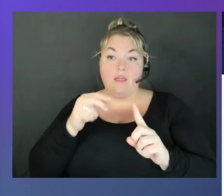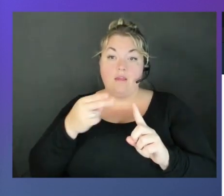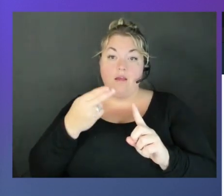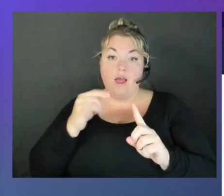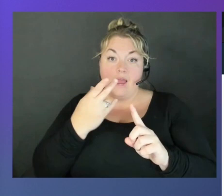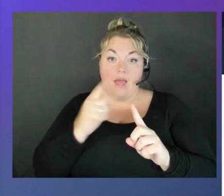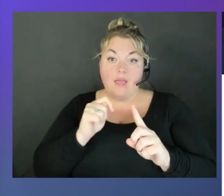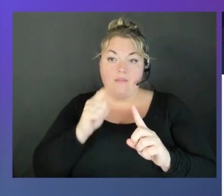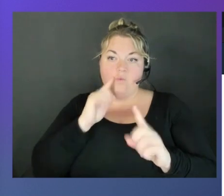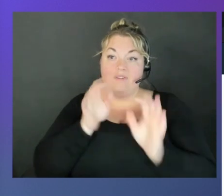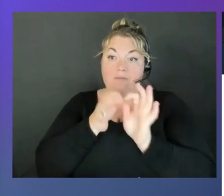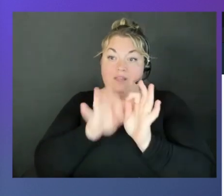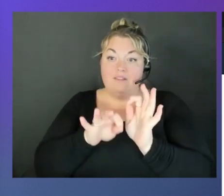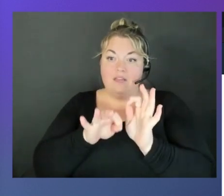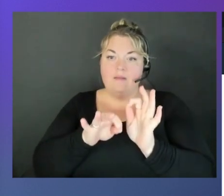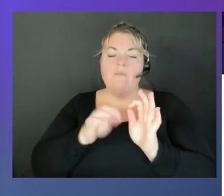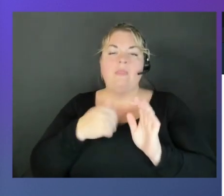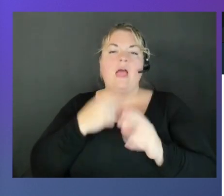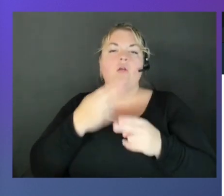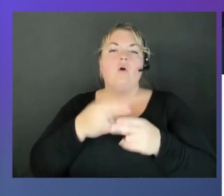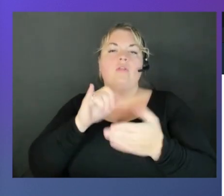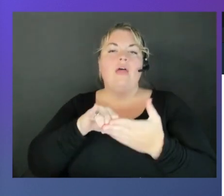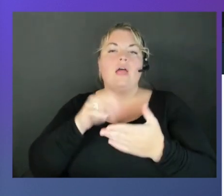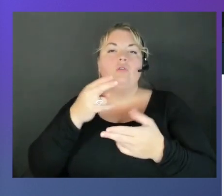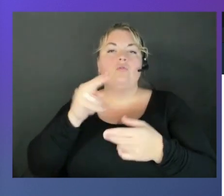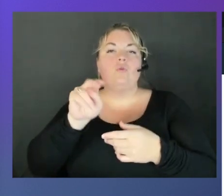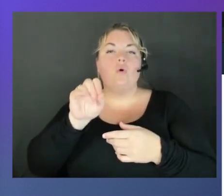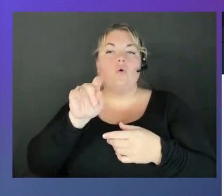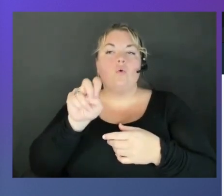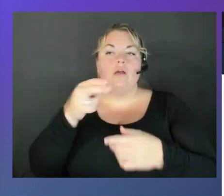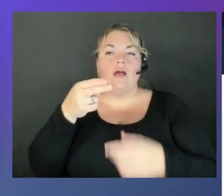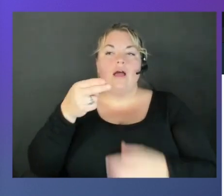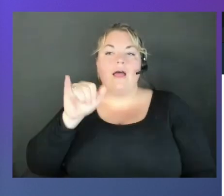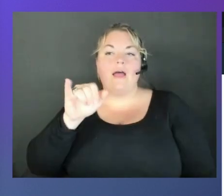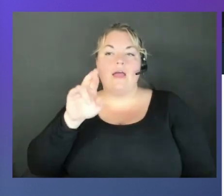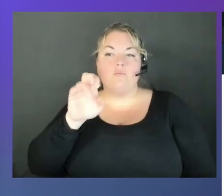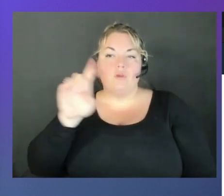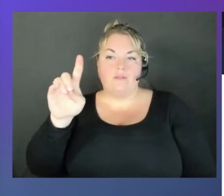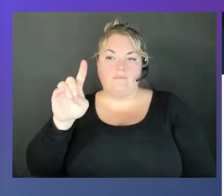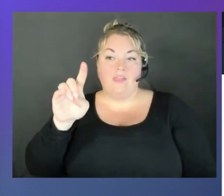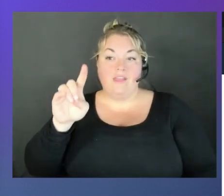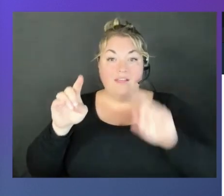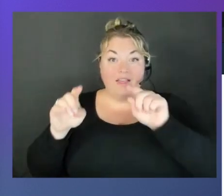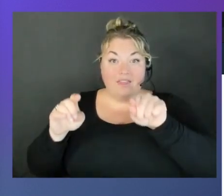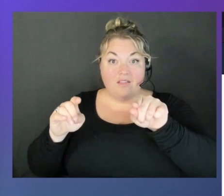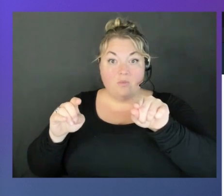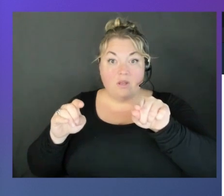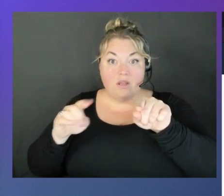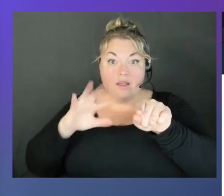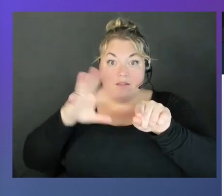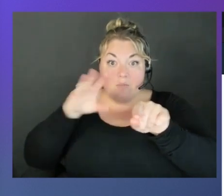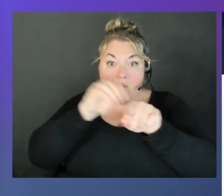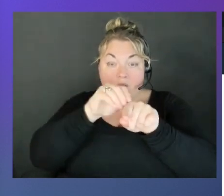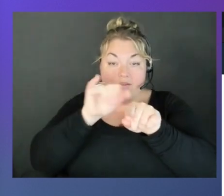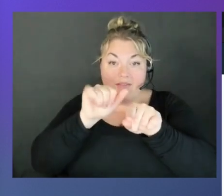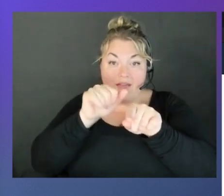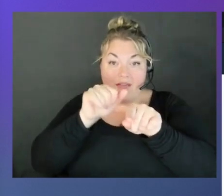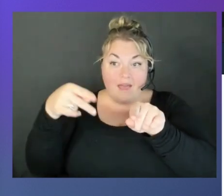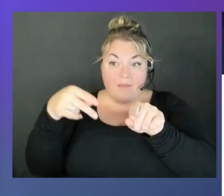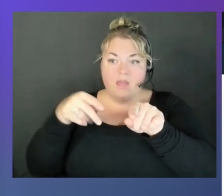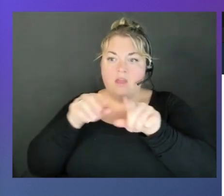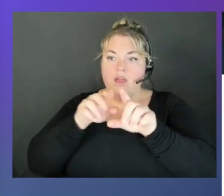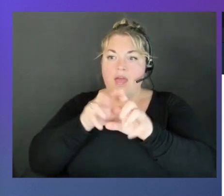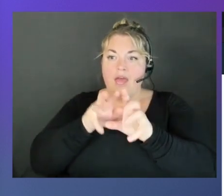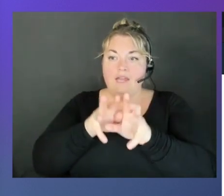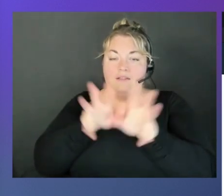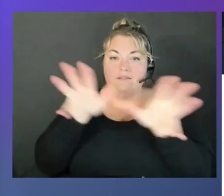for simplicity, I call this node hybrid. Okay. So this hybrid node is a part of this app, and it is